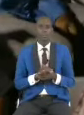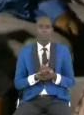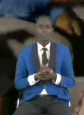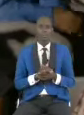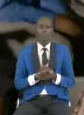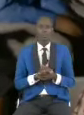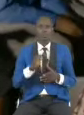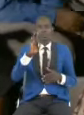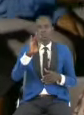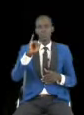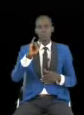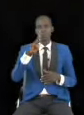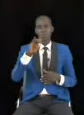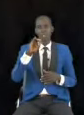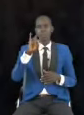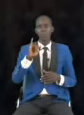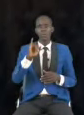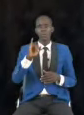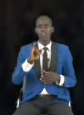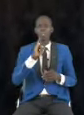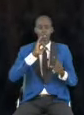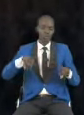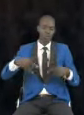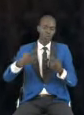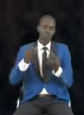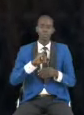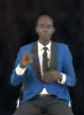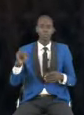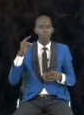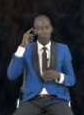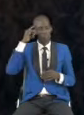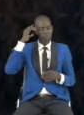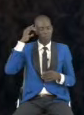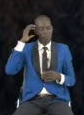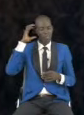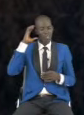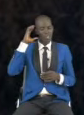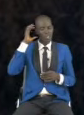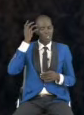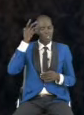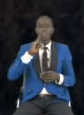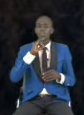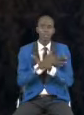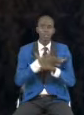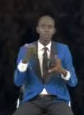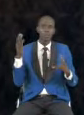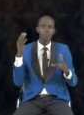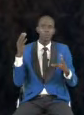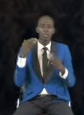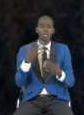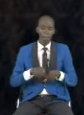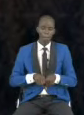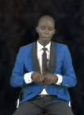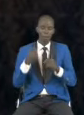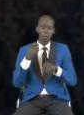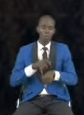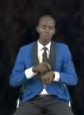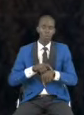Fibroid is going. Insanity will vanish away. And broken bones will be